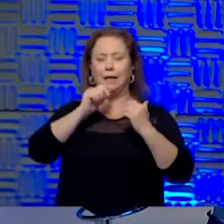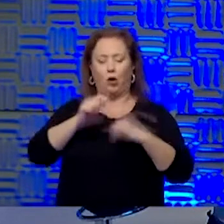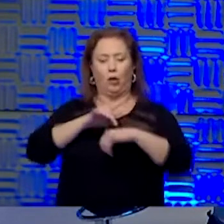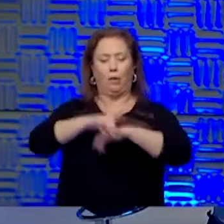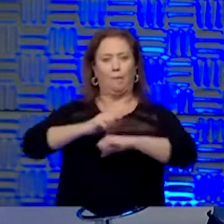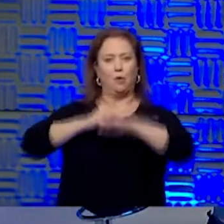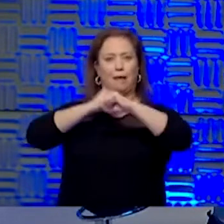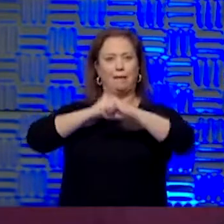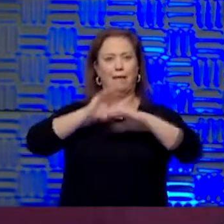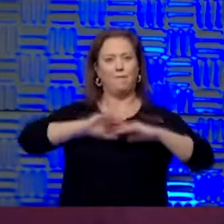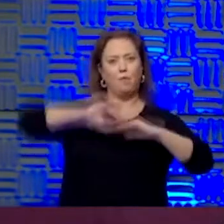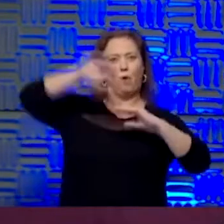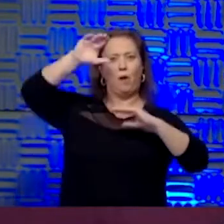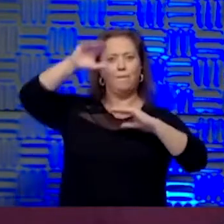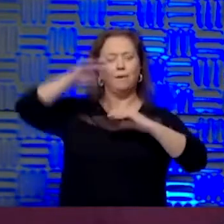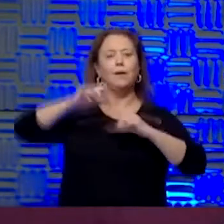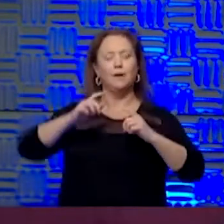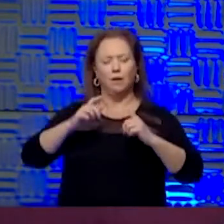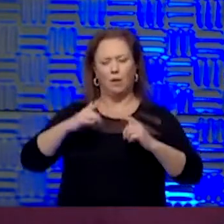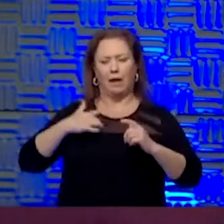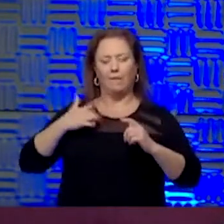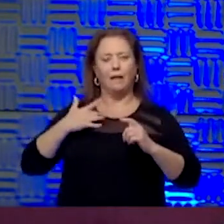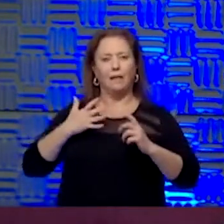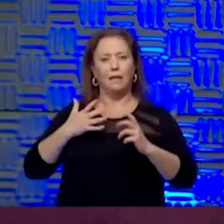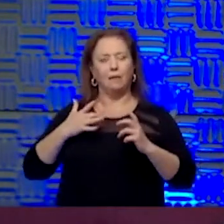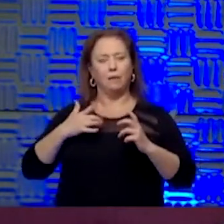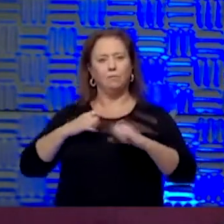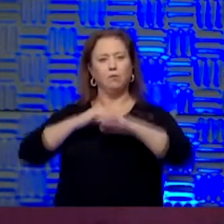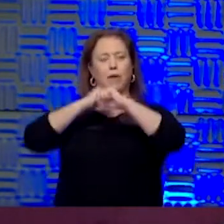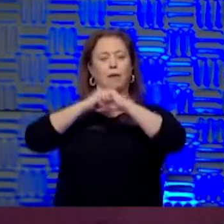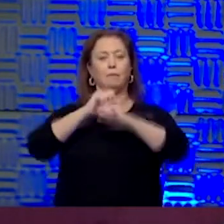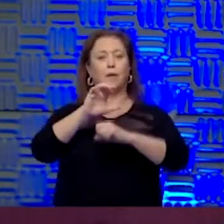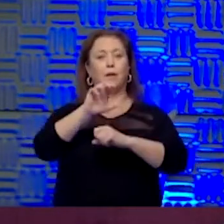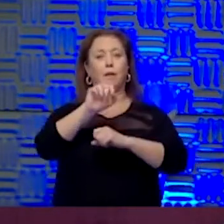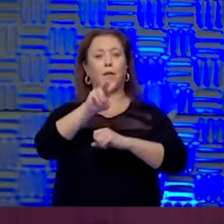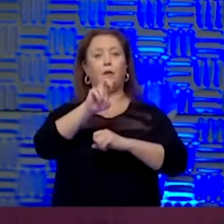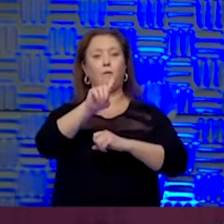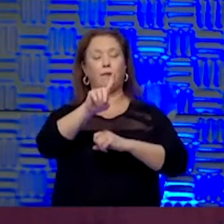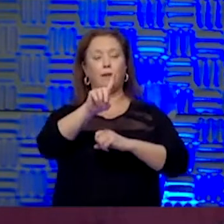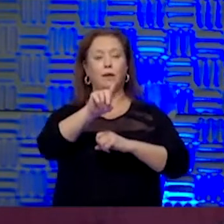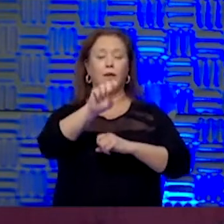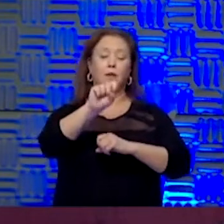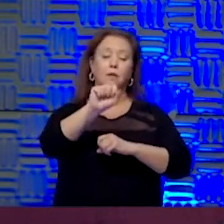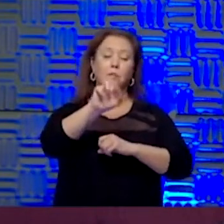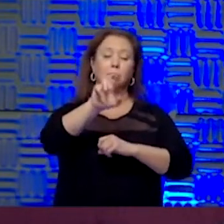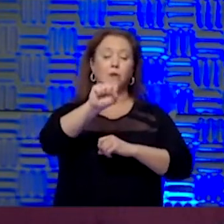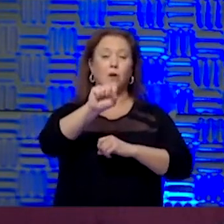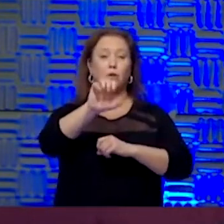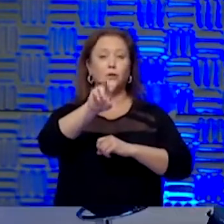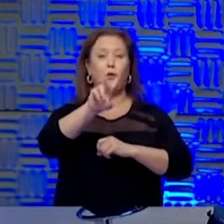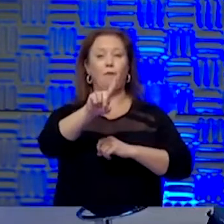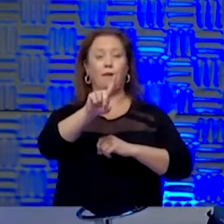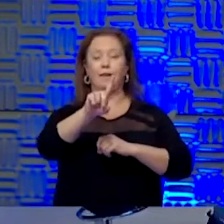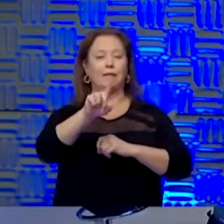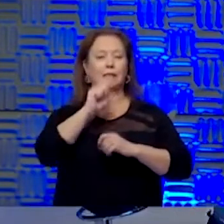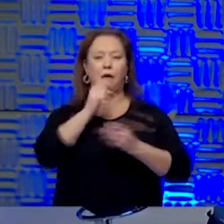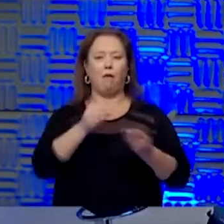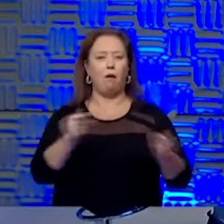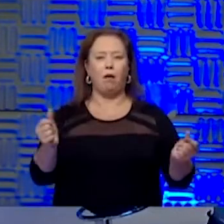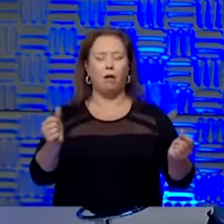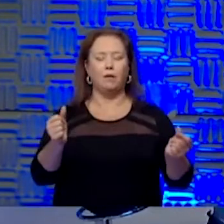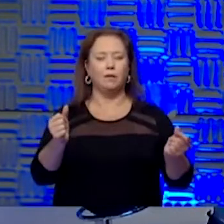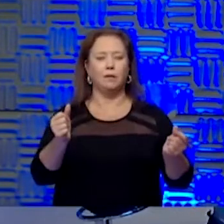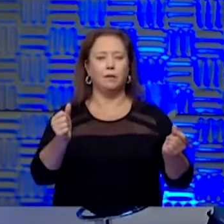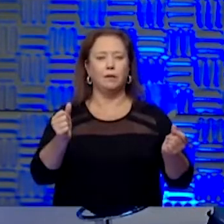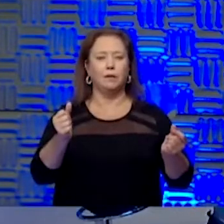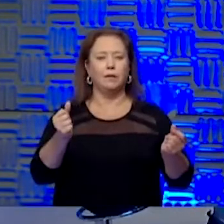kind of got this sense that, okay, we got in front of this. But COVID or SARS-CoV-2 isn't gone. It's still out in the public.